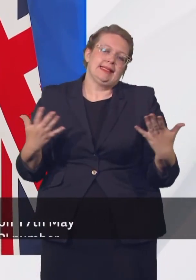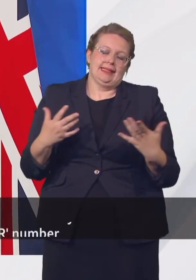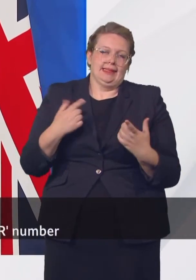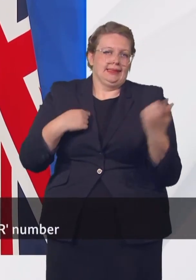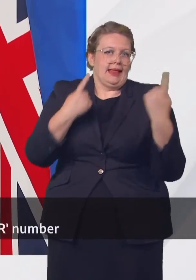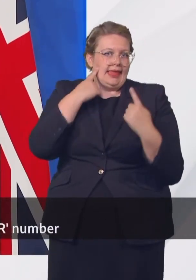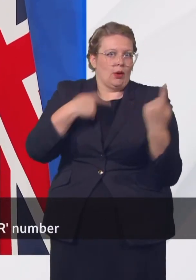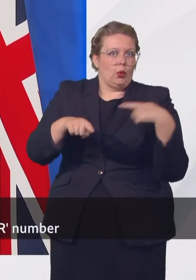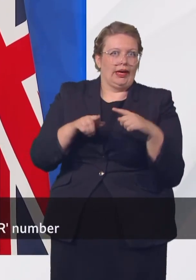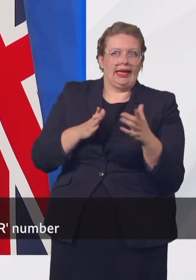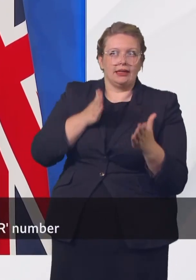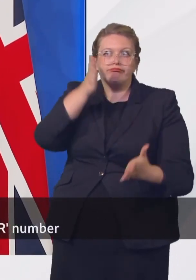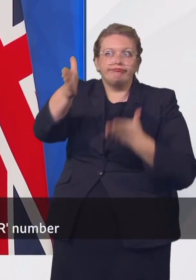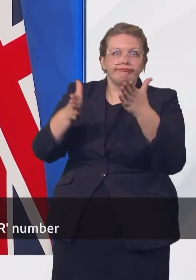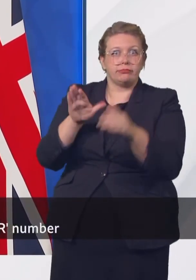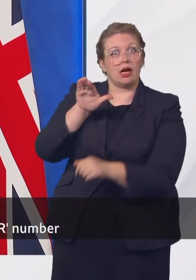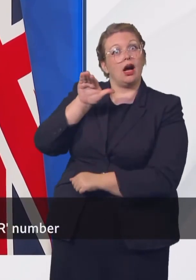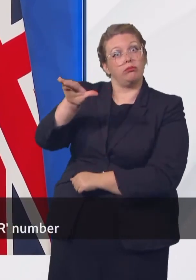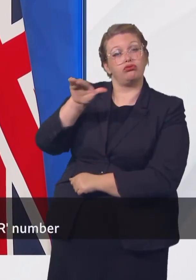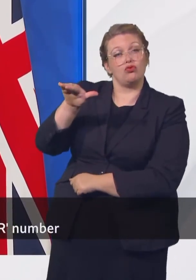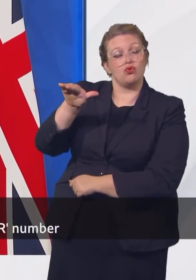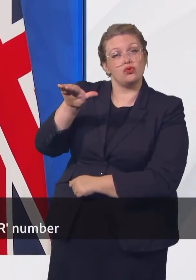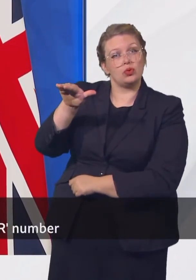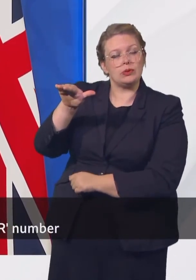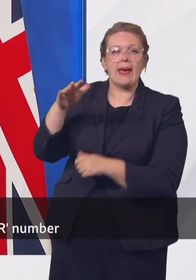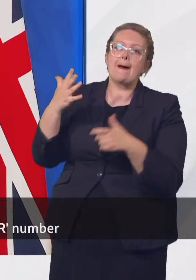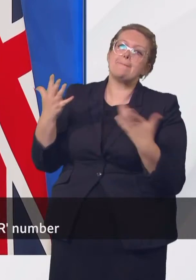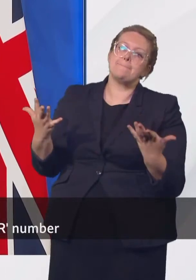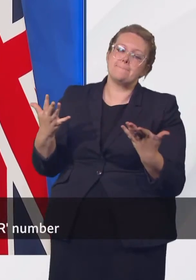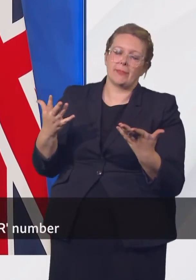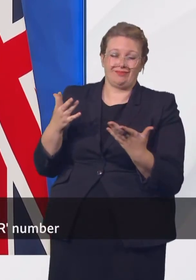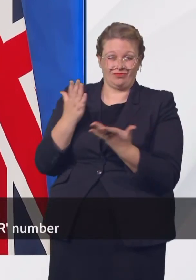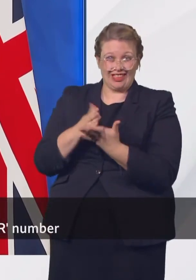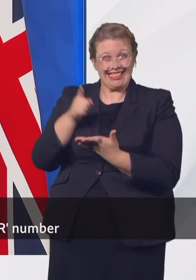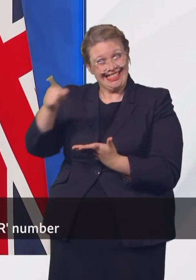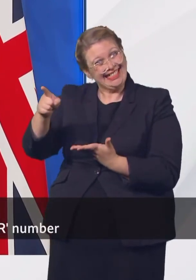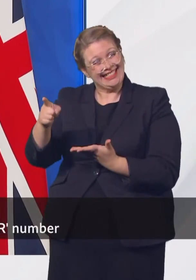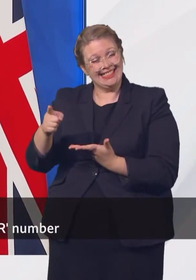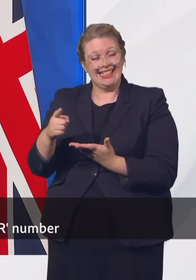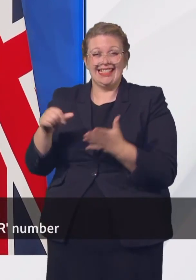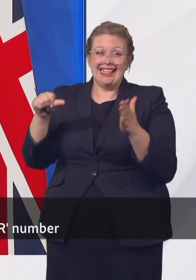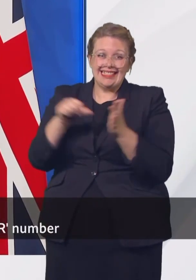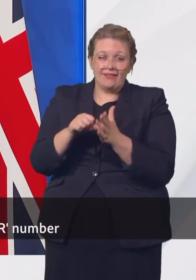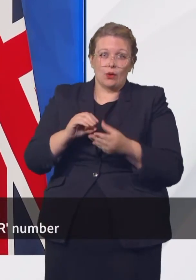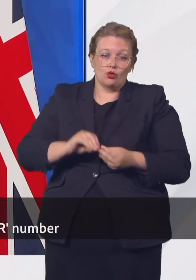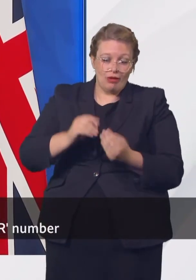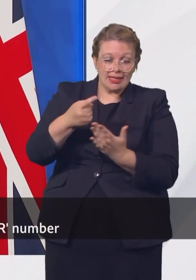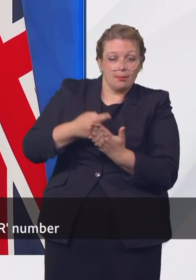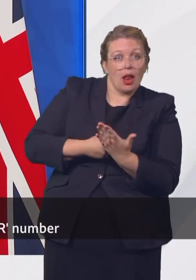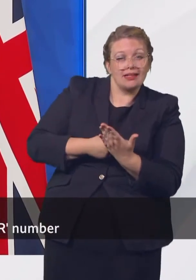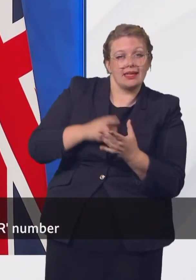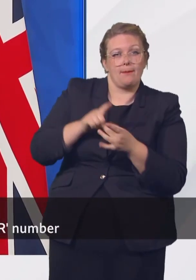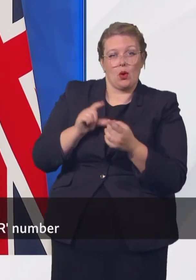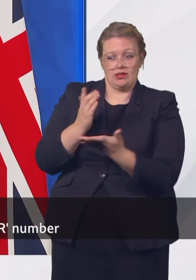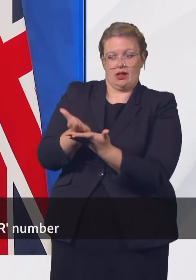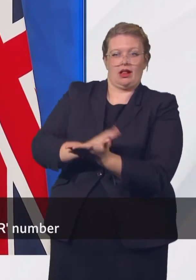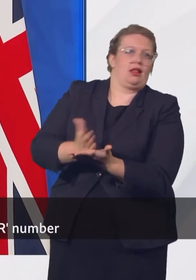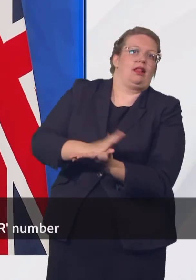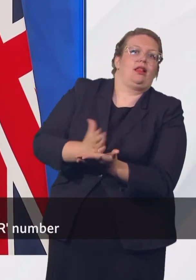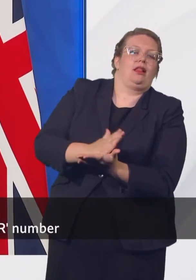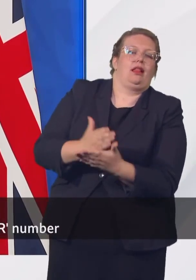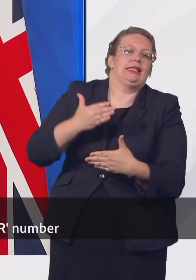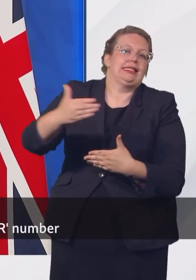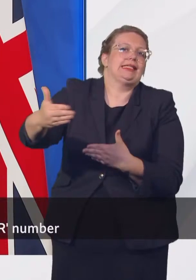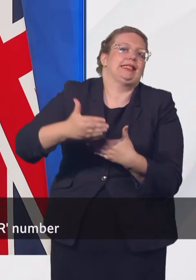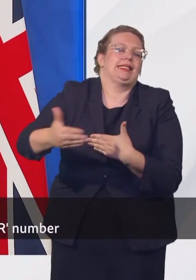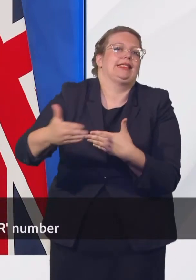travel are essentially around uncertainty. And that's why policy making around international travel is so difficult. We